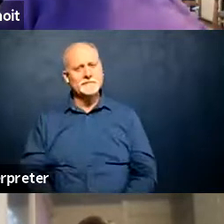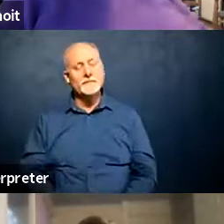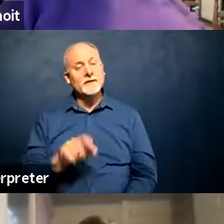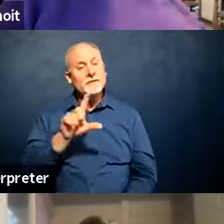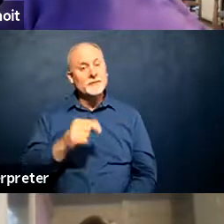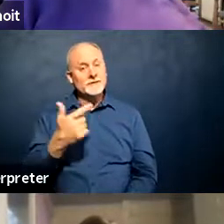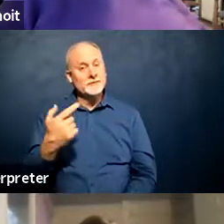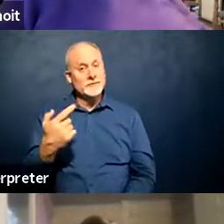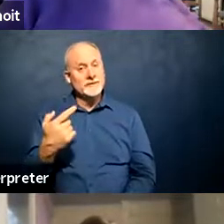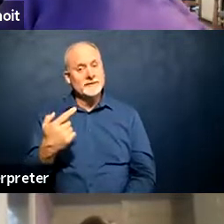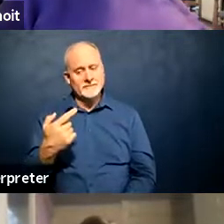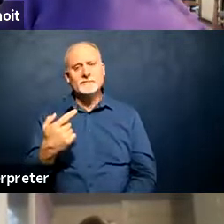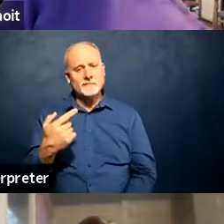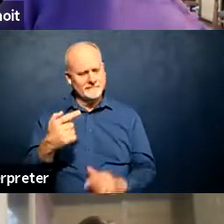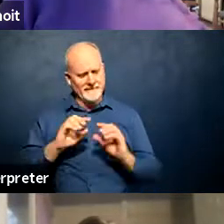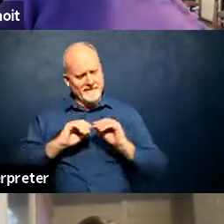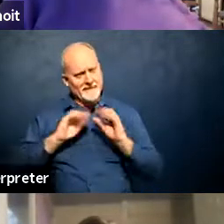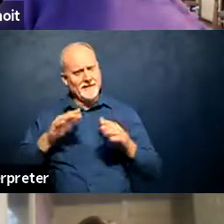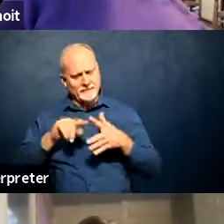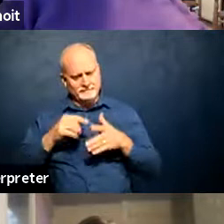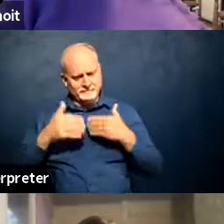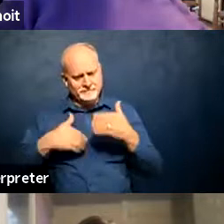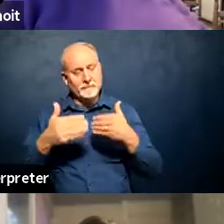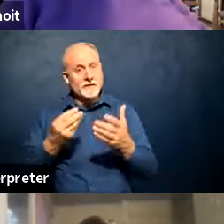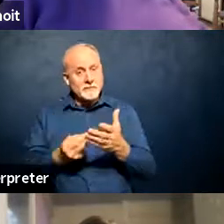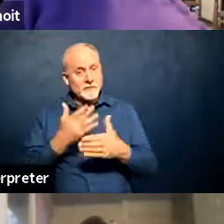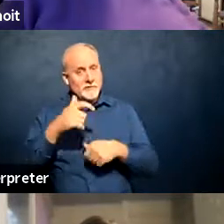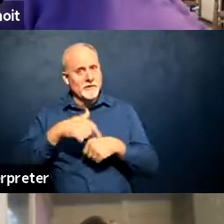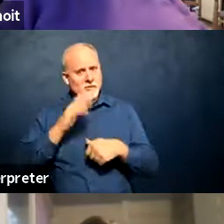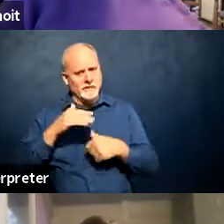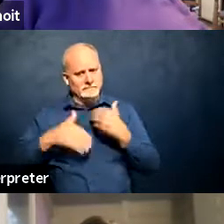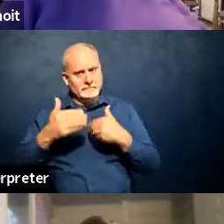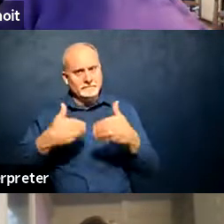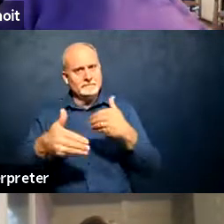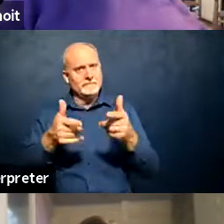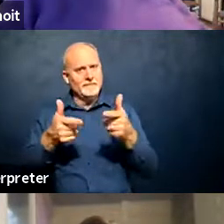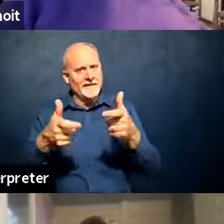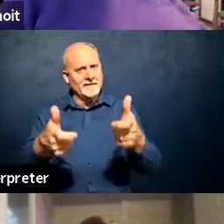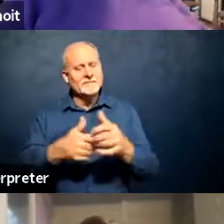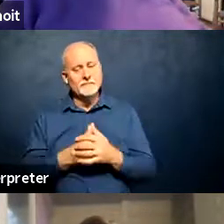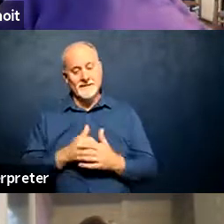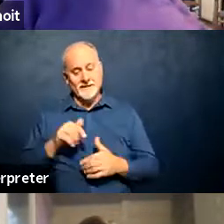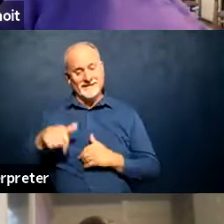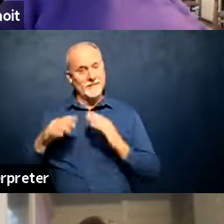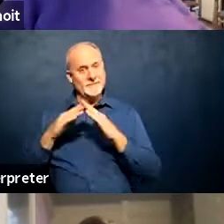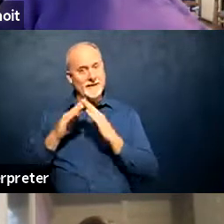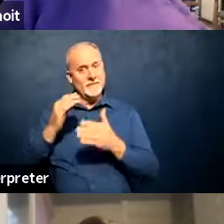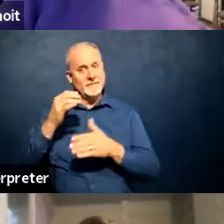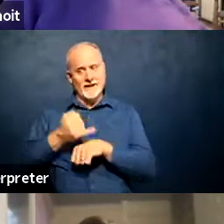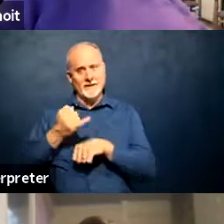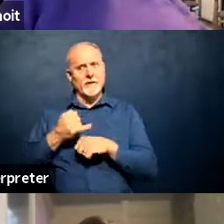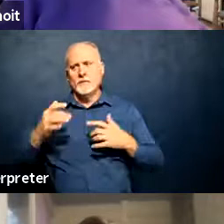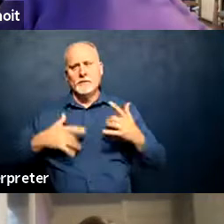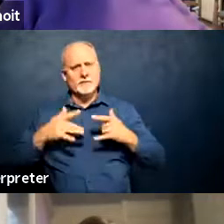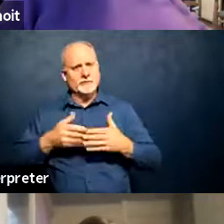2021 has quickly taken off, and the spring term will be picking up at an even faster pace. Our downtown campus is bustling again with eager